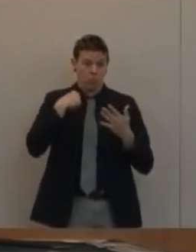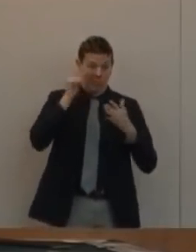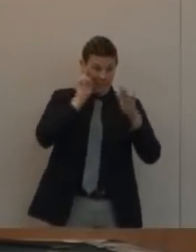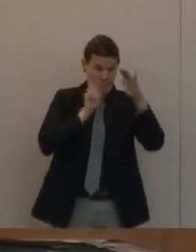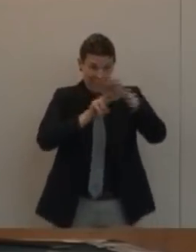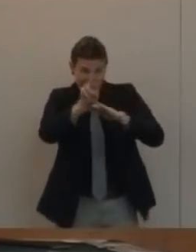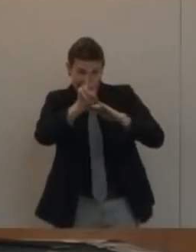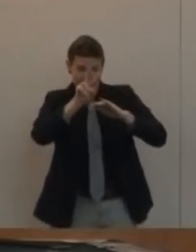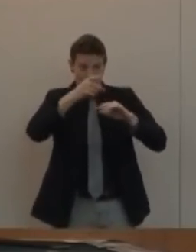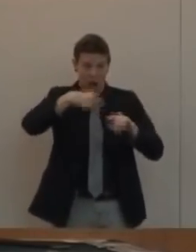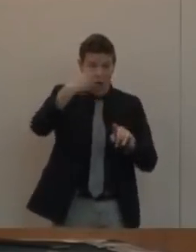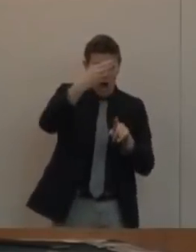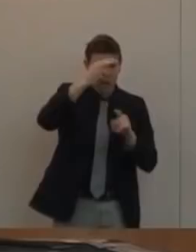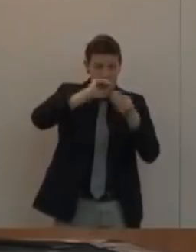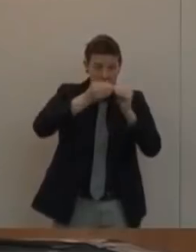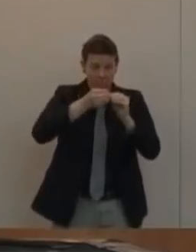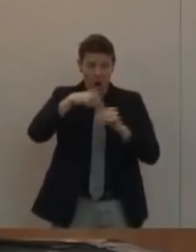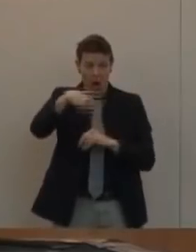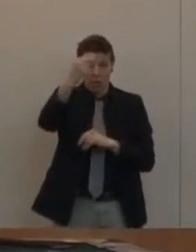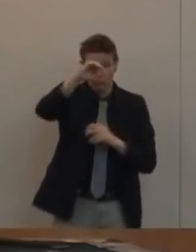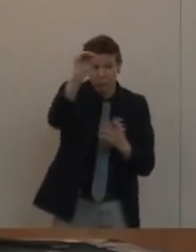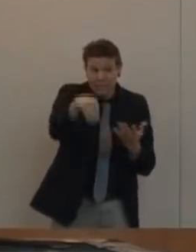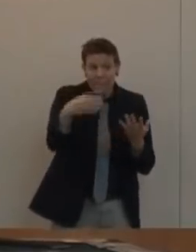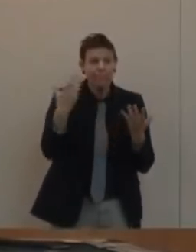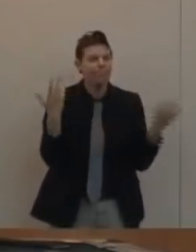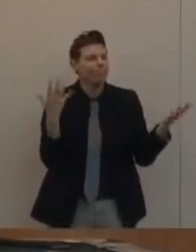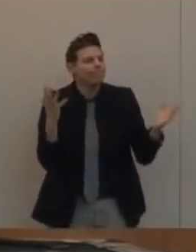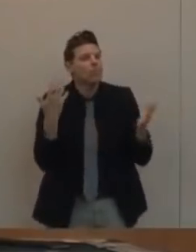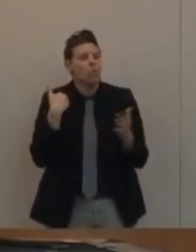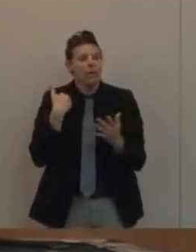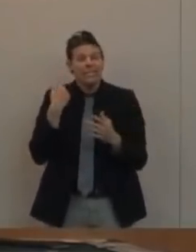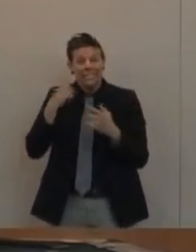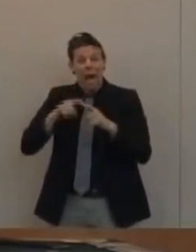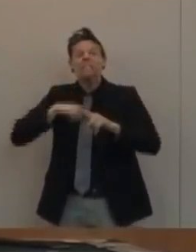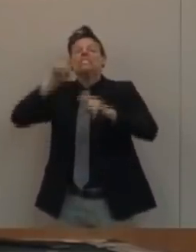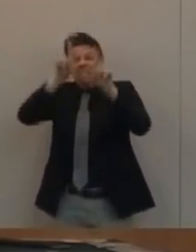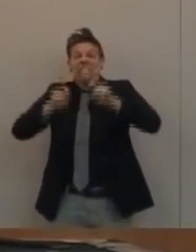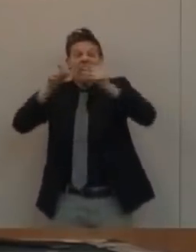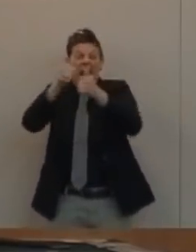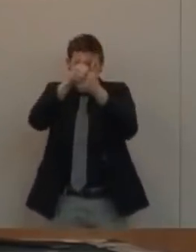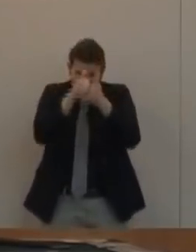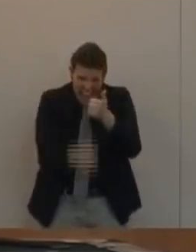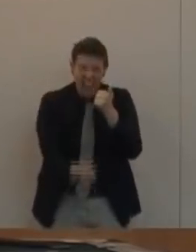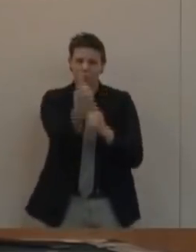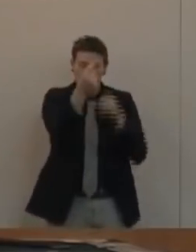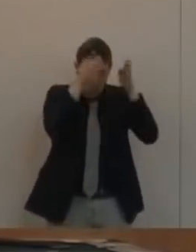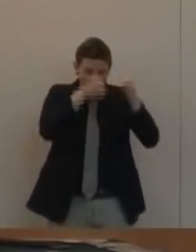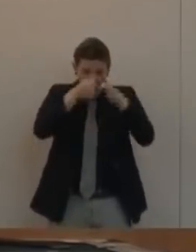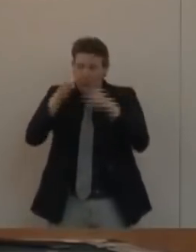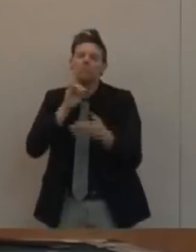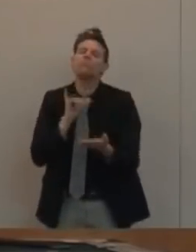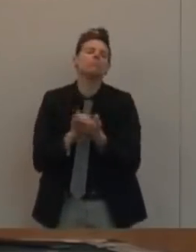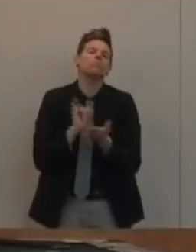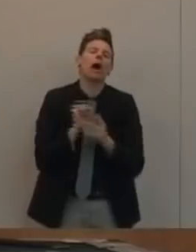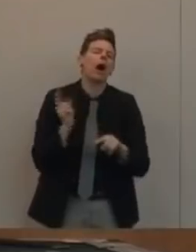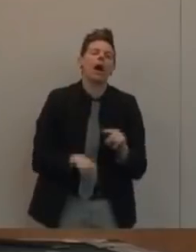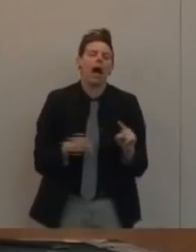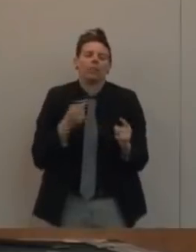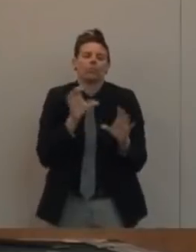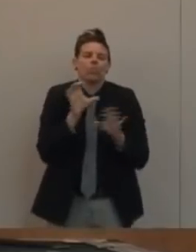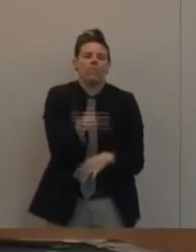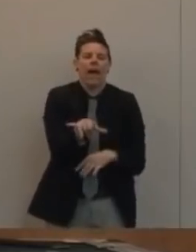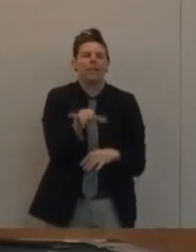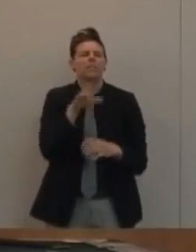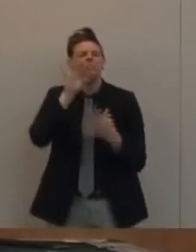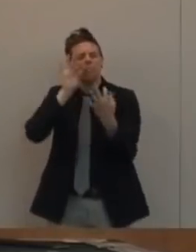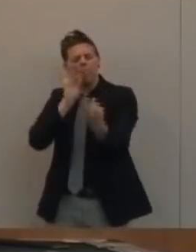don't think so. But unless I tested everyone in Santa Fe, there'd be no way to give you an absolute